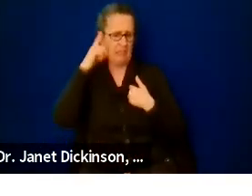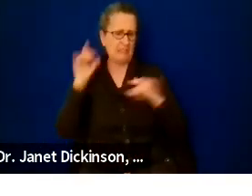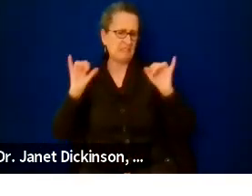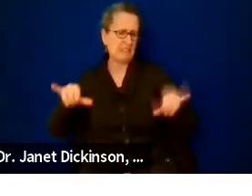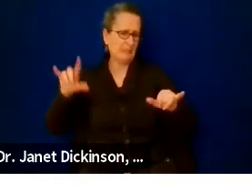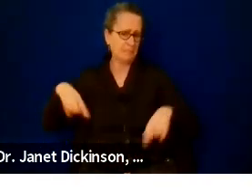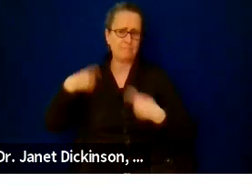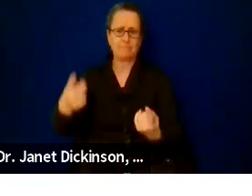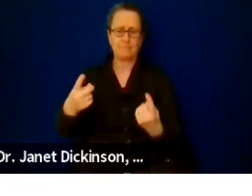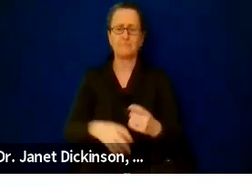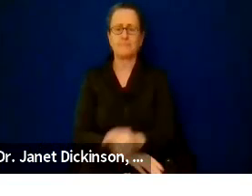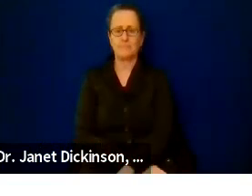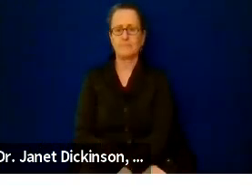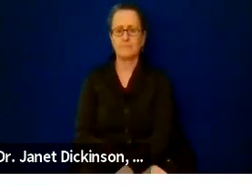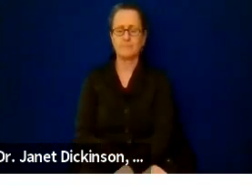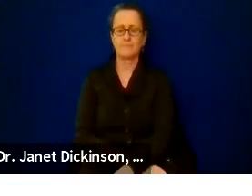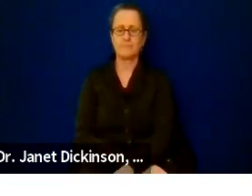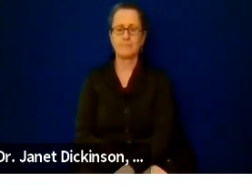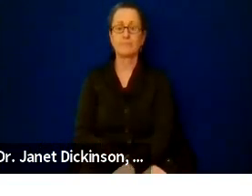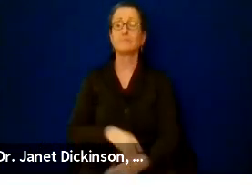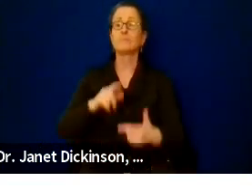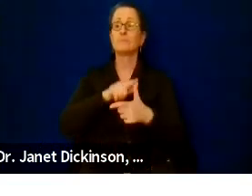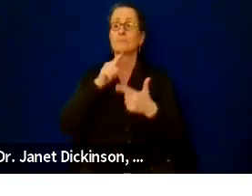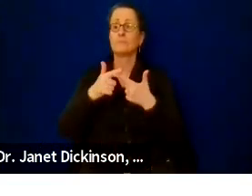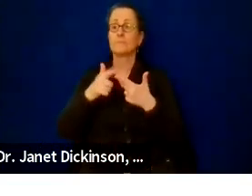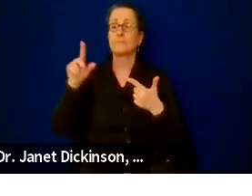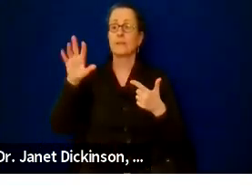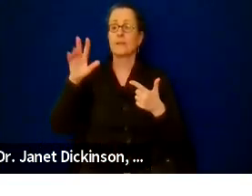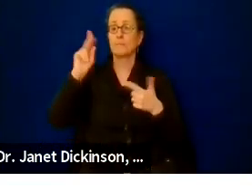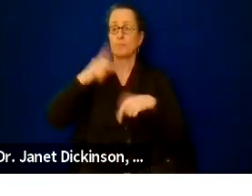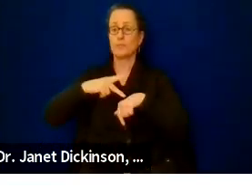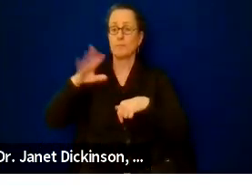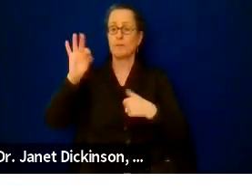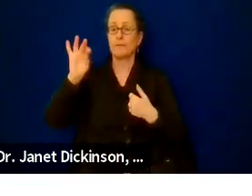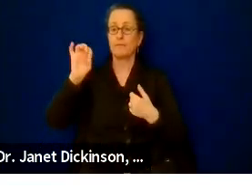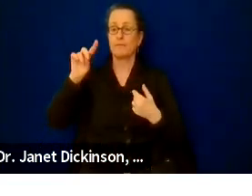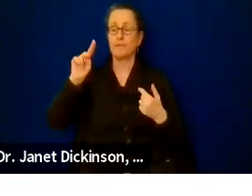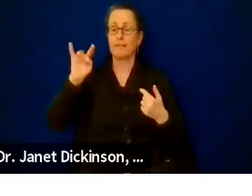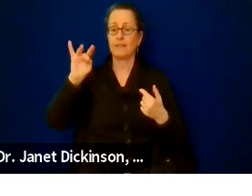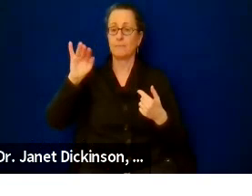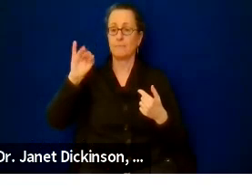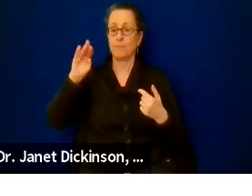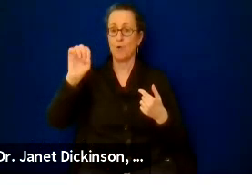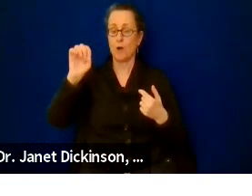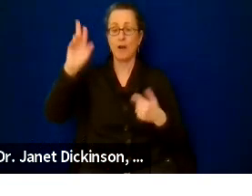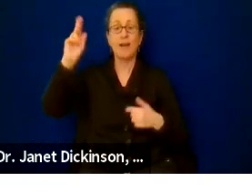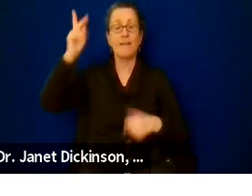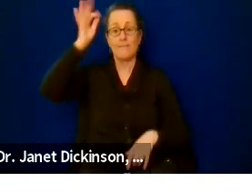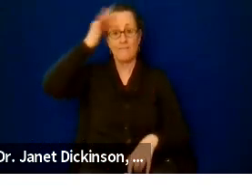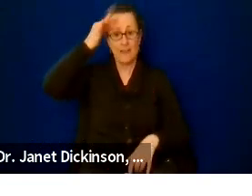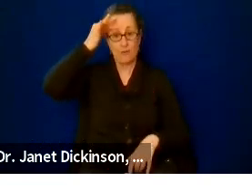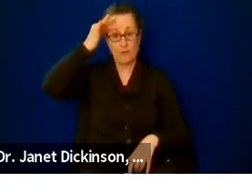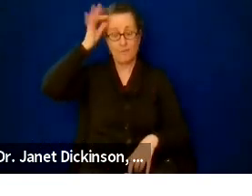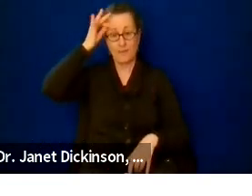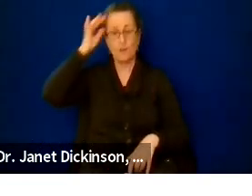Thank you for Thanks. that. And Principal Fenimore? At Federal Street School, we will have our kindergarten